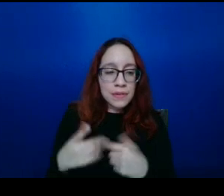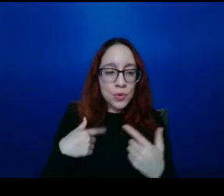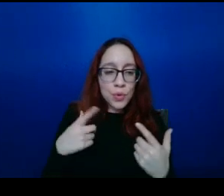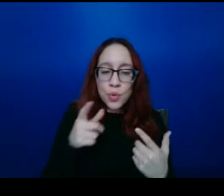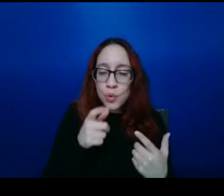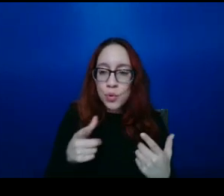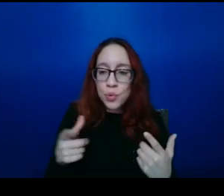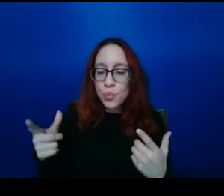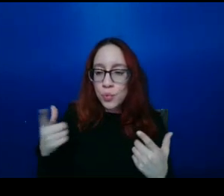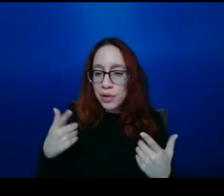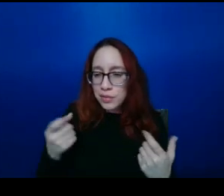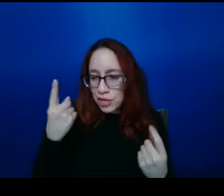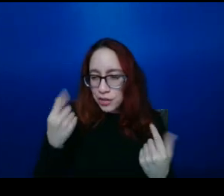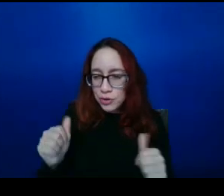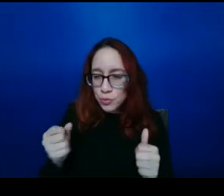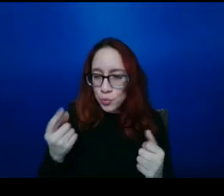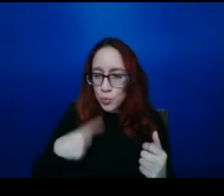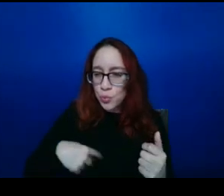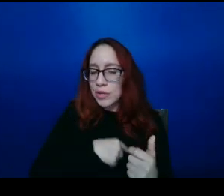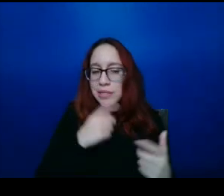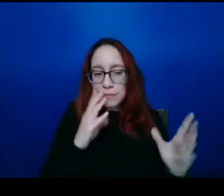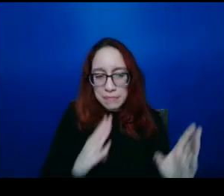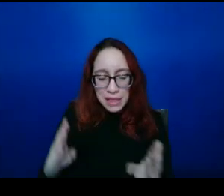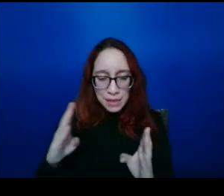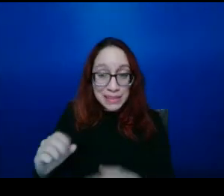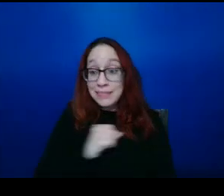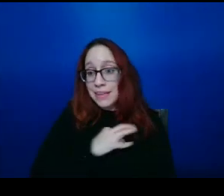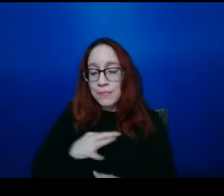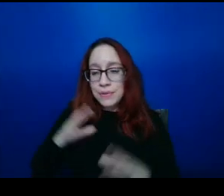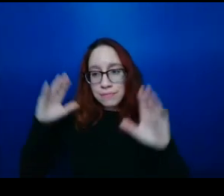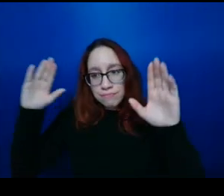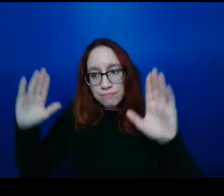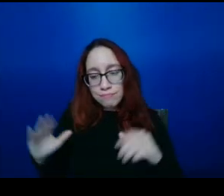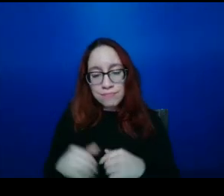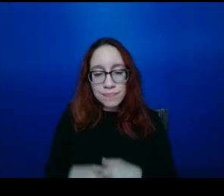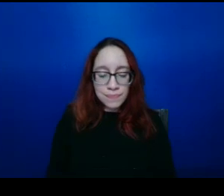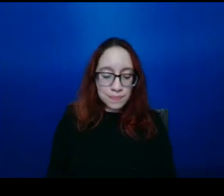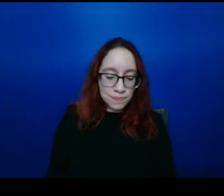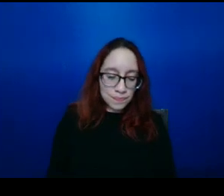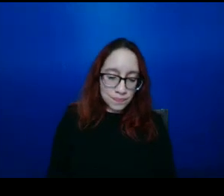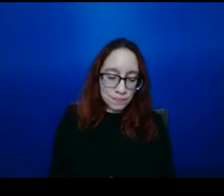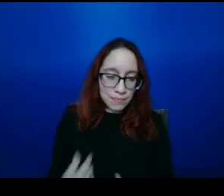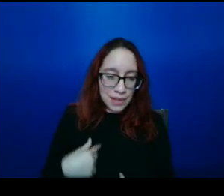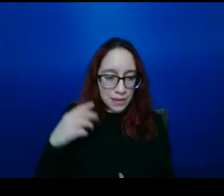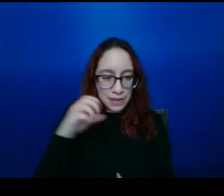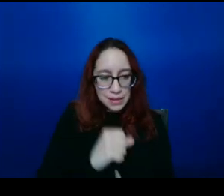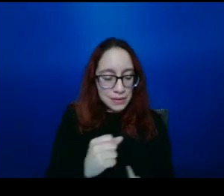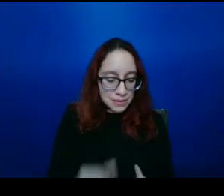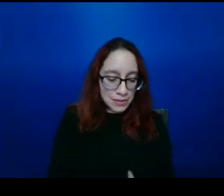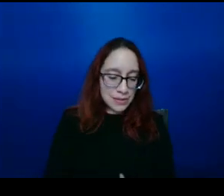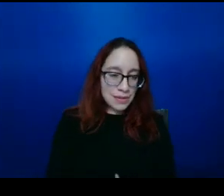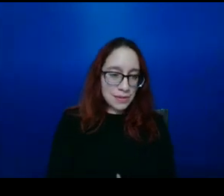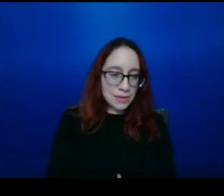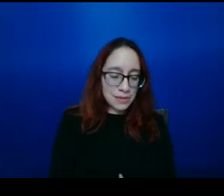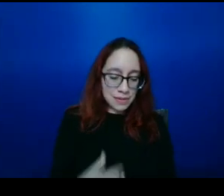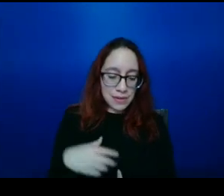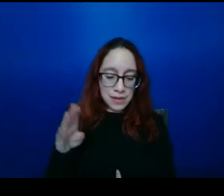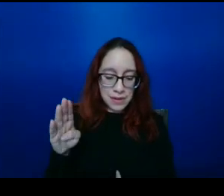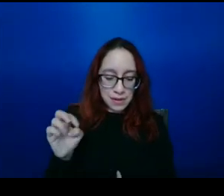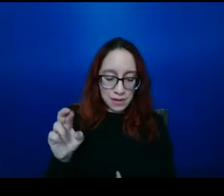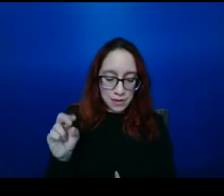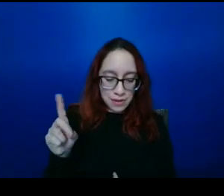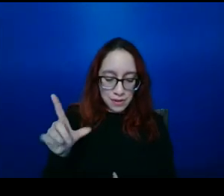we are, and planning and staff have been incredible. And I guess I just asked Bradley to say a